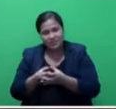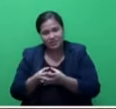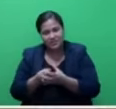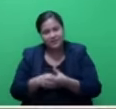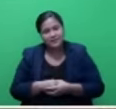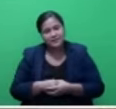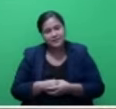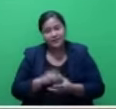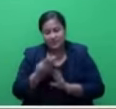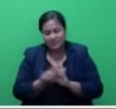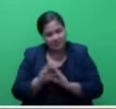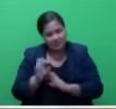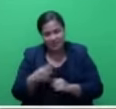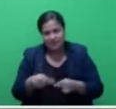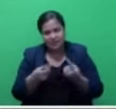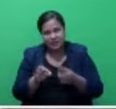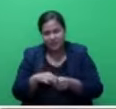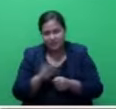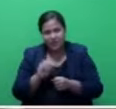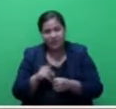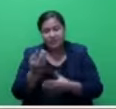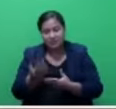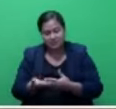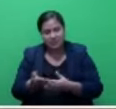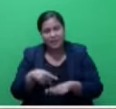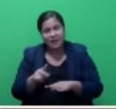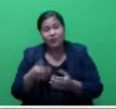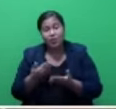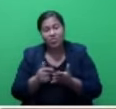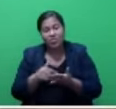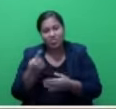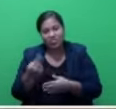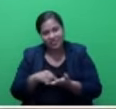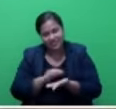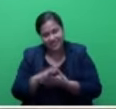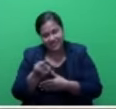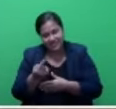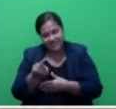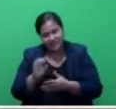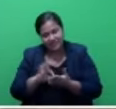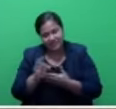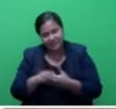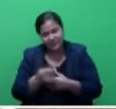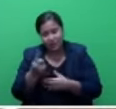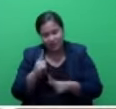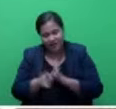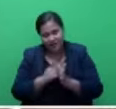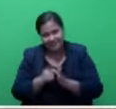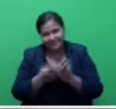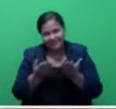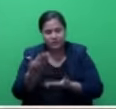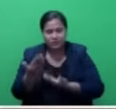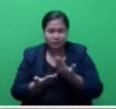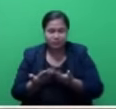Parliament, and that the bill must be debated and voted upon by Parliament on Thursday, 11 February 2021, but that 1 hour be given to debate the bill with